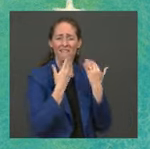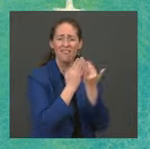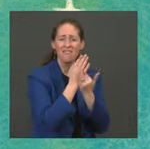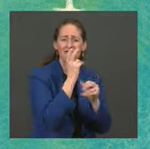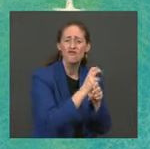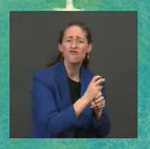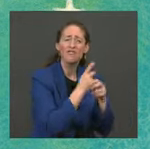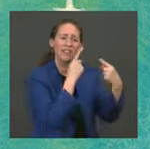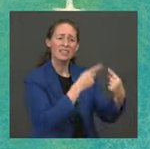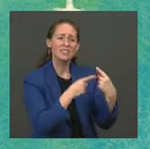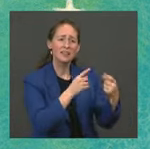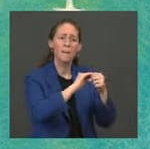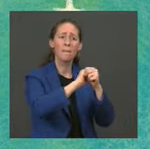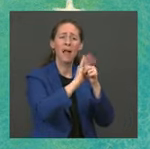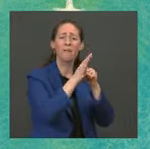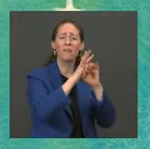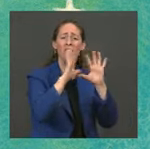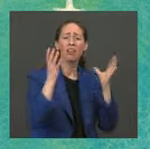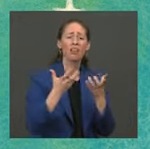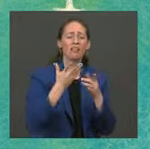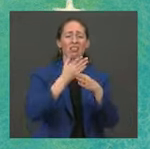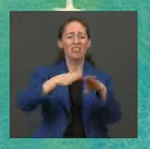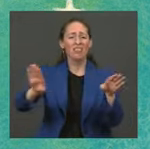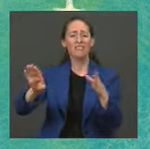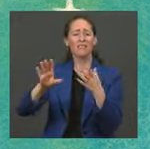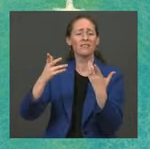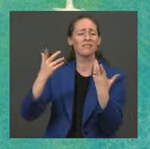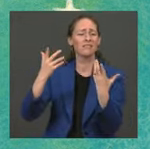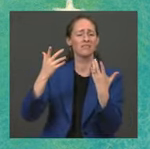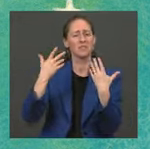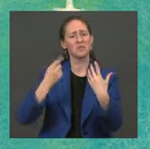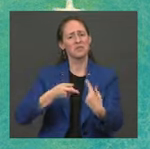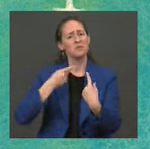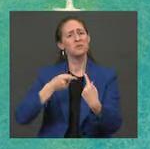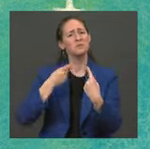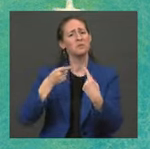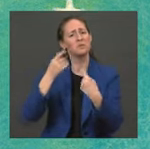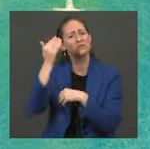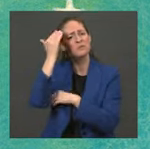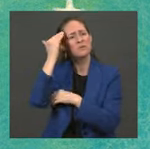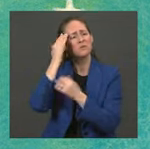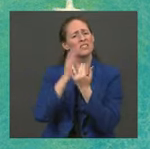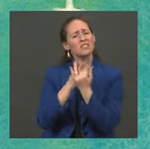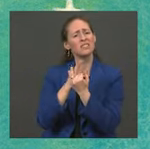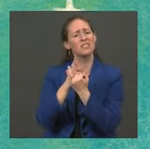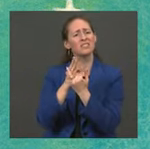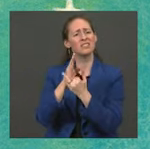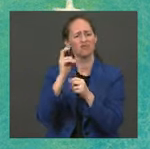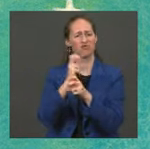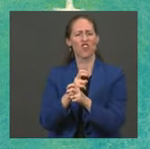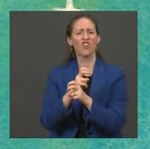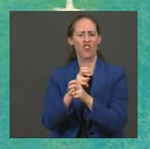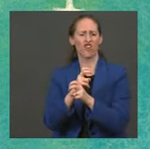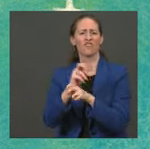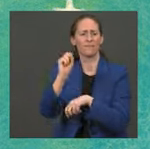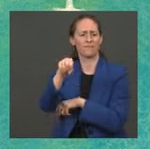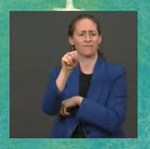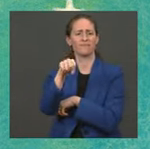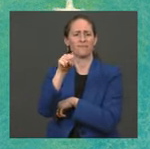we struggle to get by, or we feel like the weight of our lives is just too heavy to